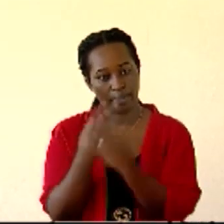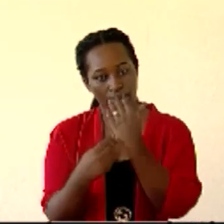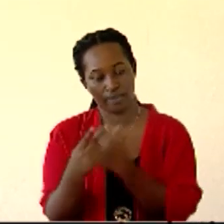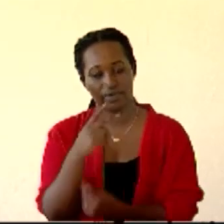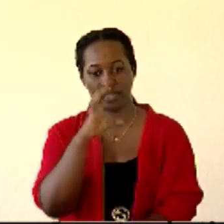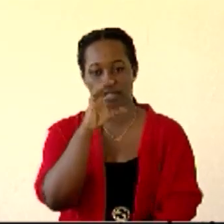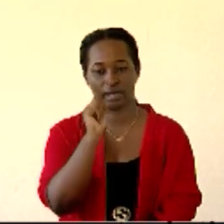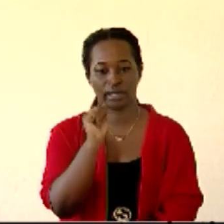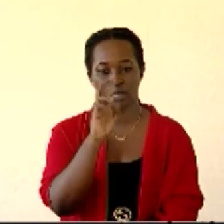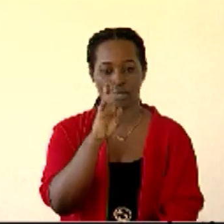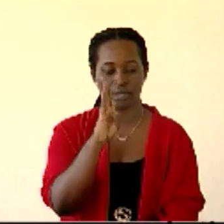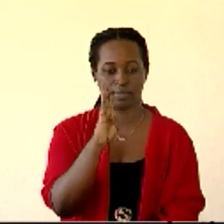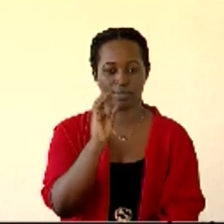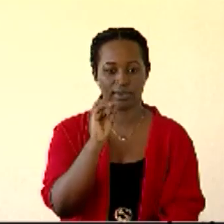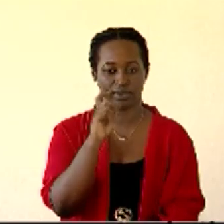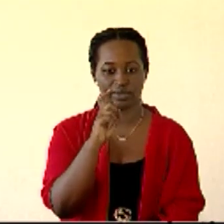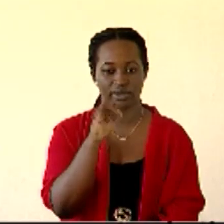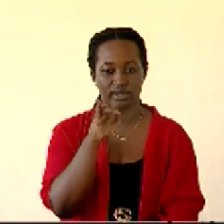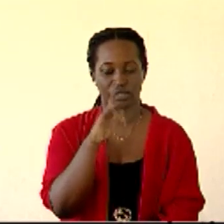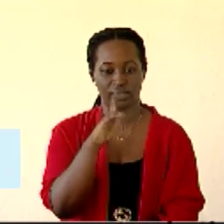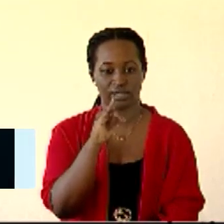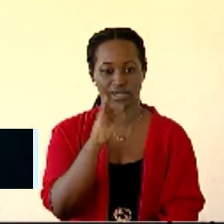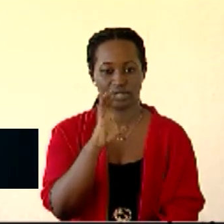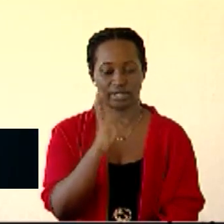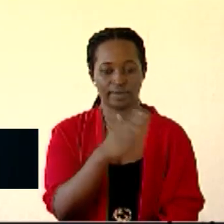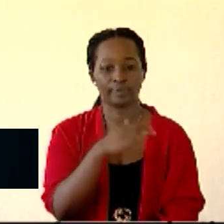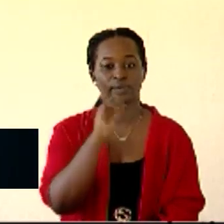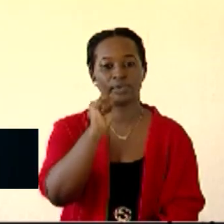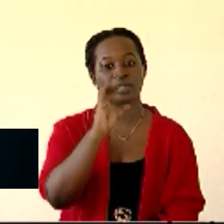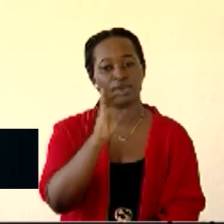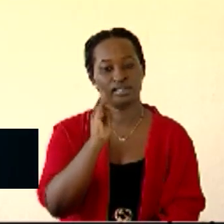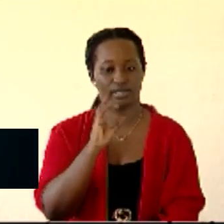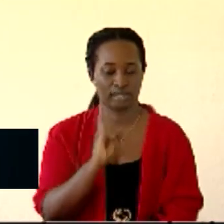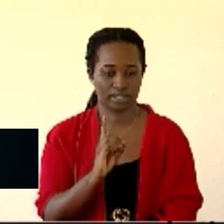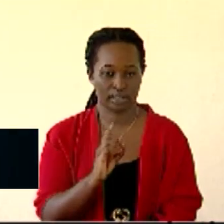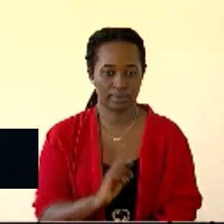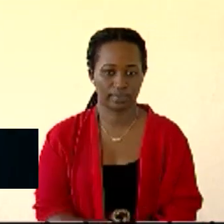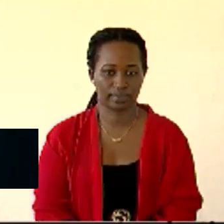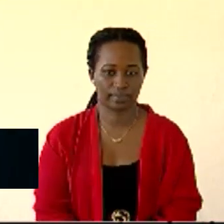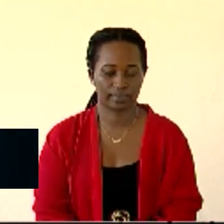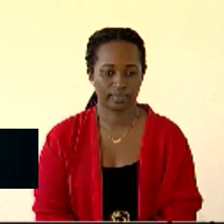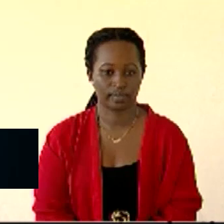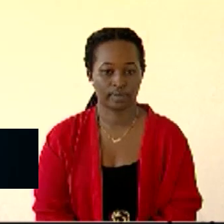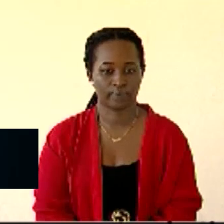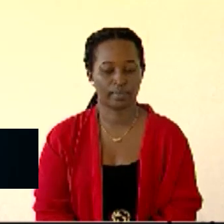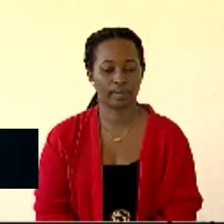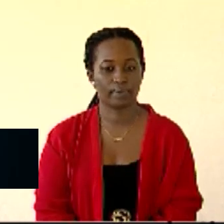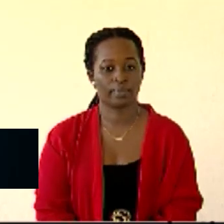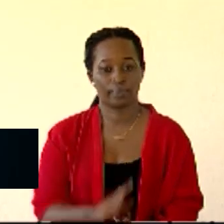one will be converted into this sodium salt of that carboxylic acid. B,